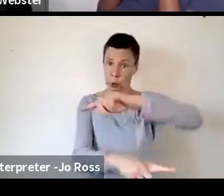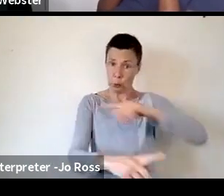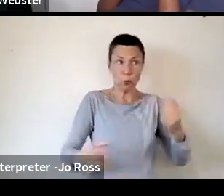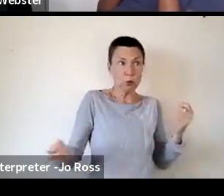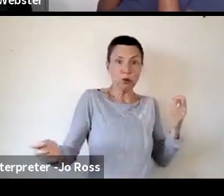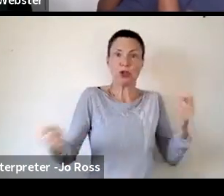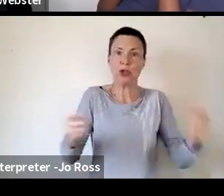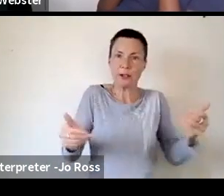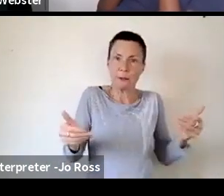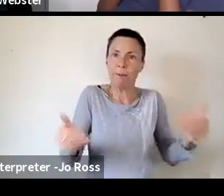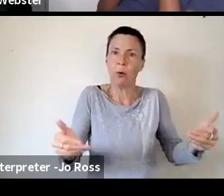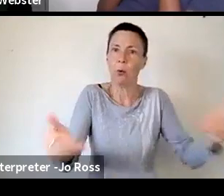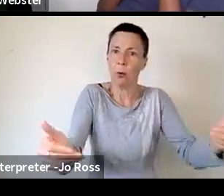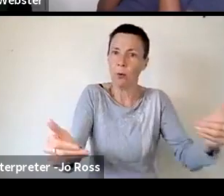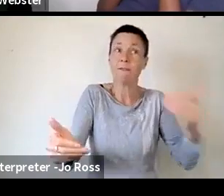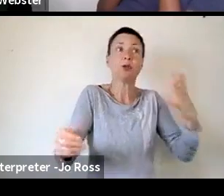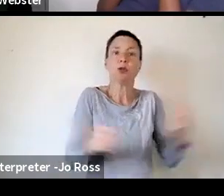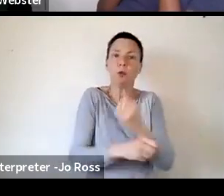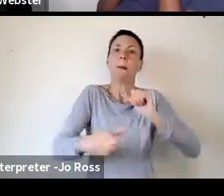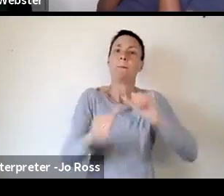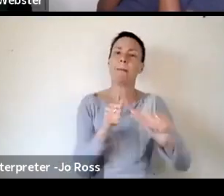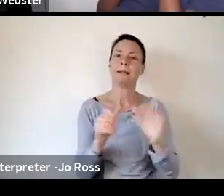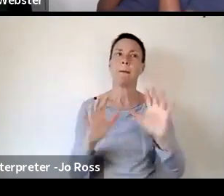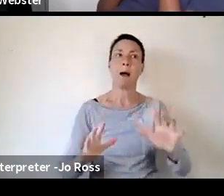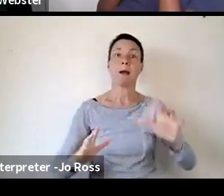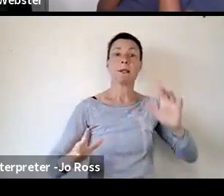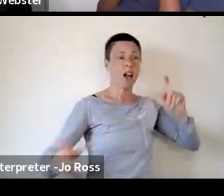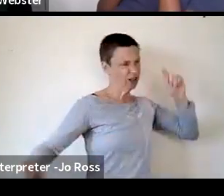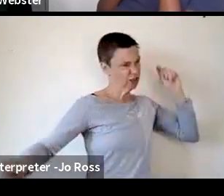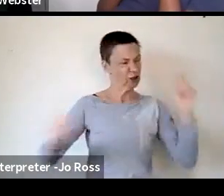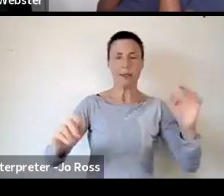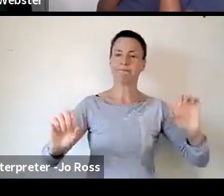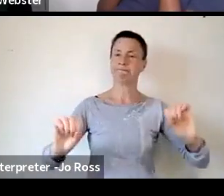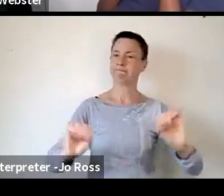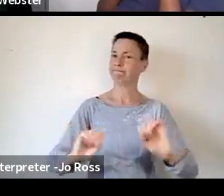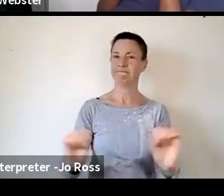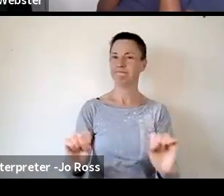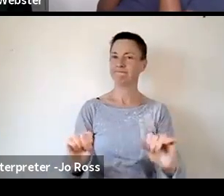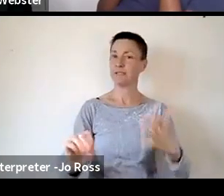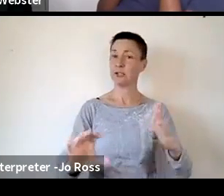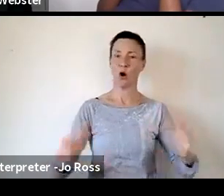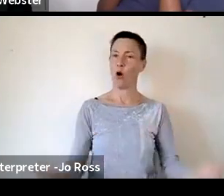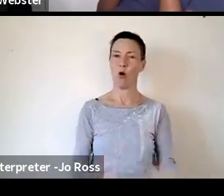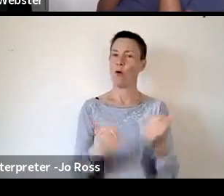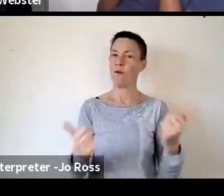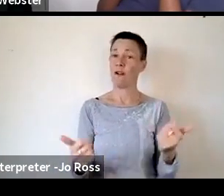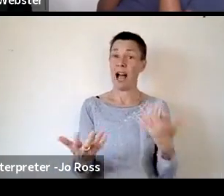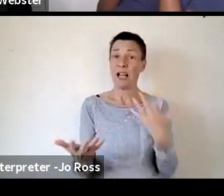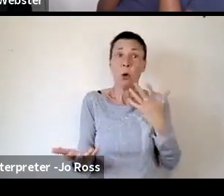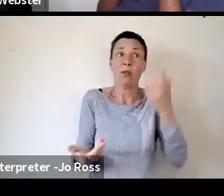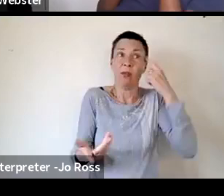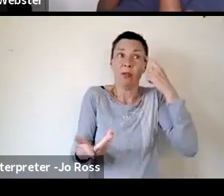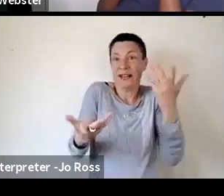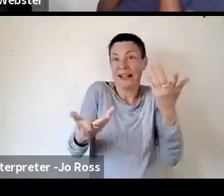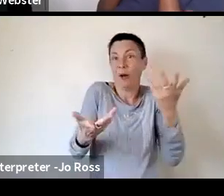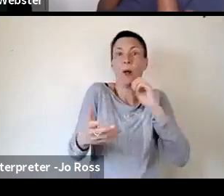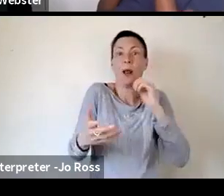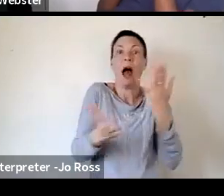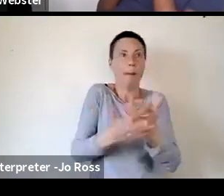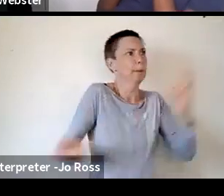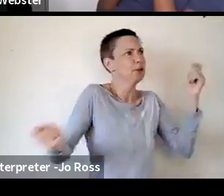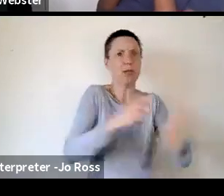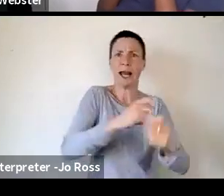lots of others to do better, but it is by no means over. I don't know if it ever will be. As we said, we